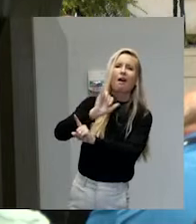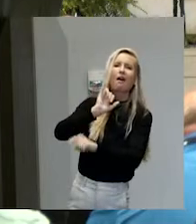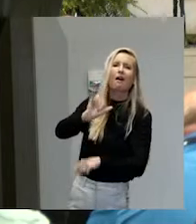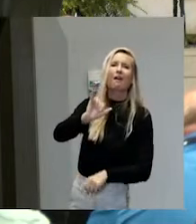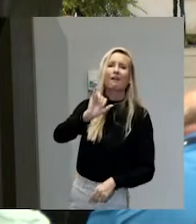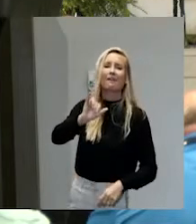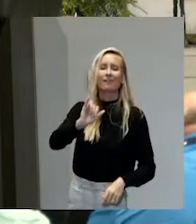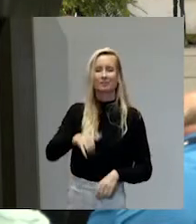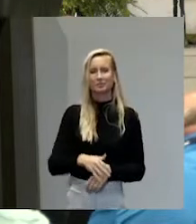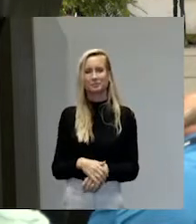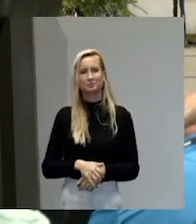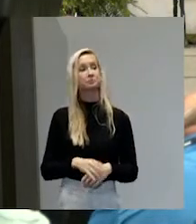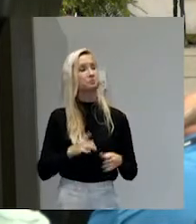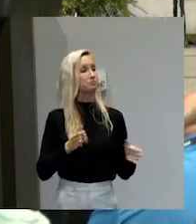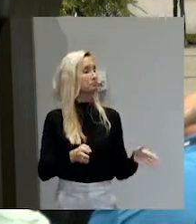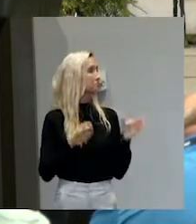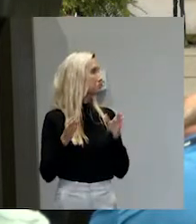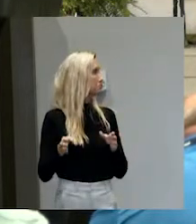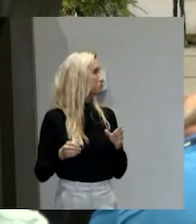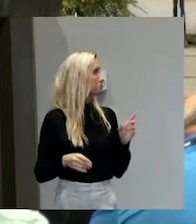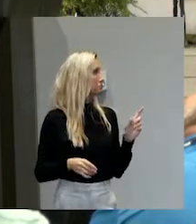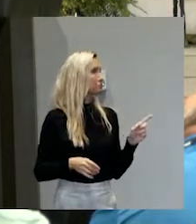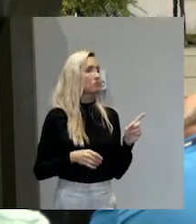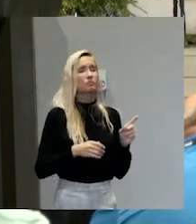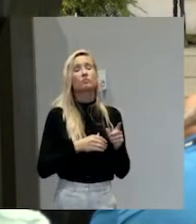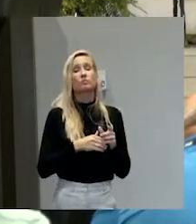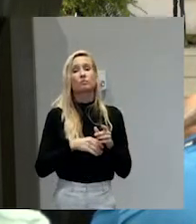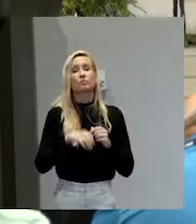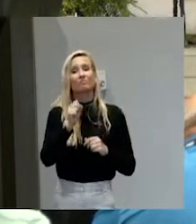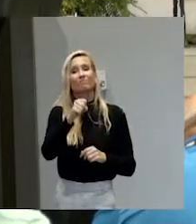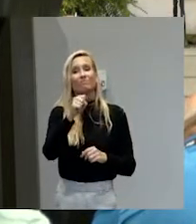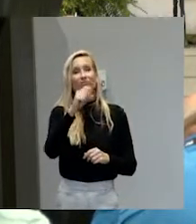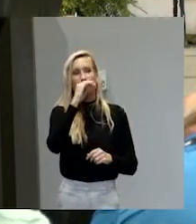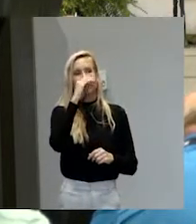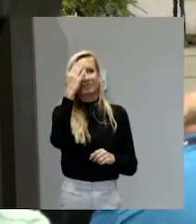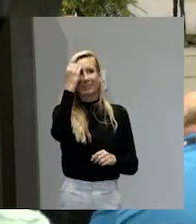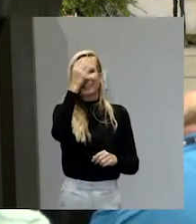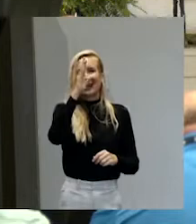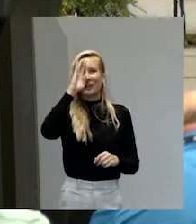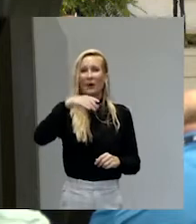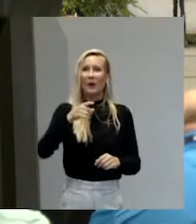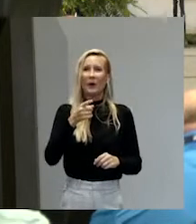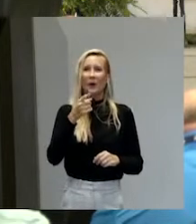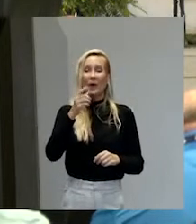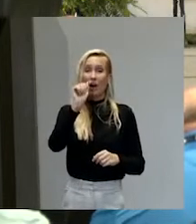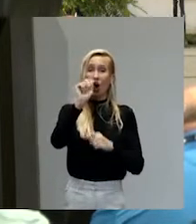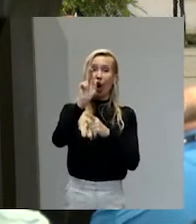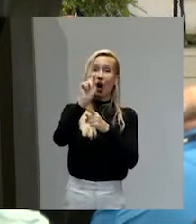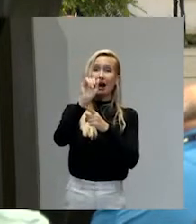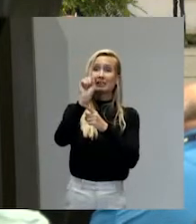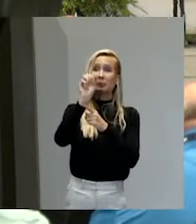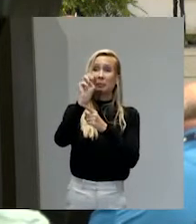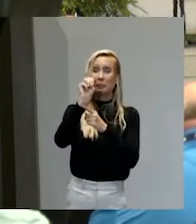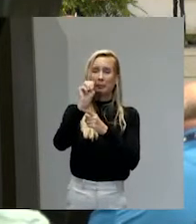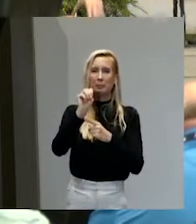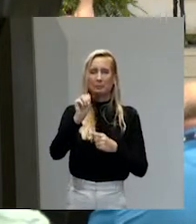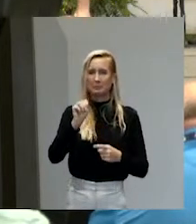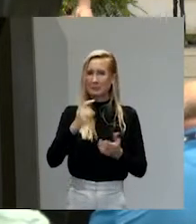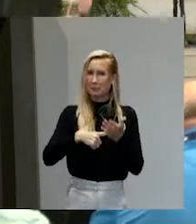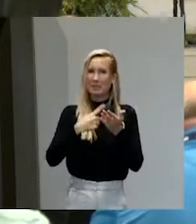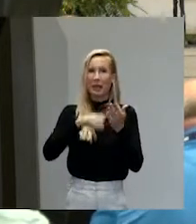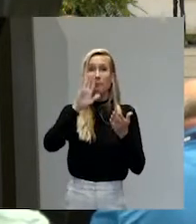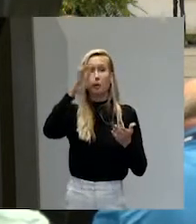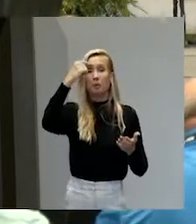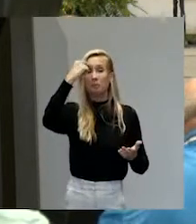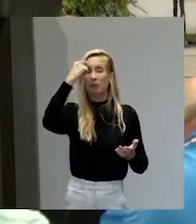it tends to be very singular, or it tends to follow, you know, a certain stereotype of autism. I think what the show does, not only